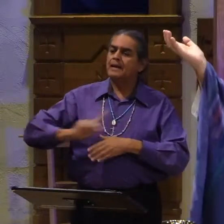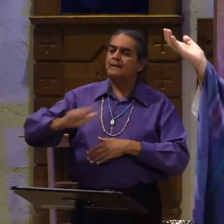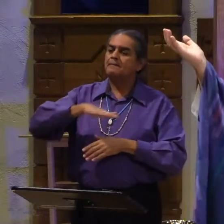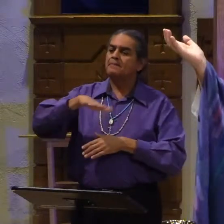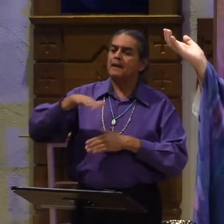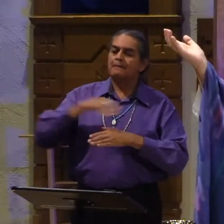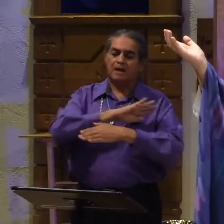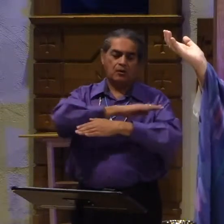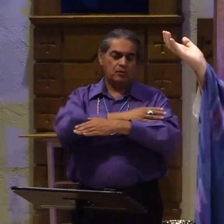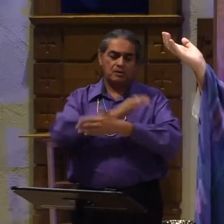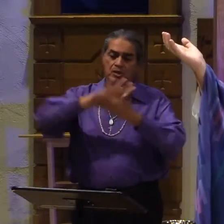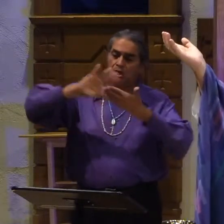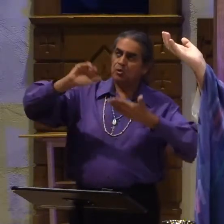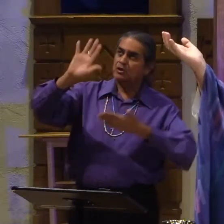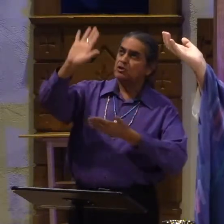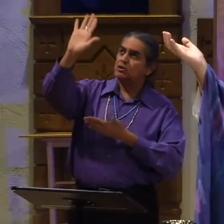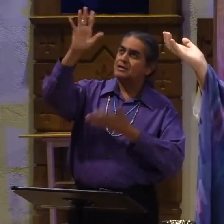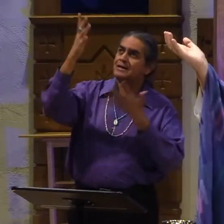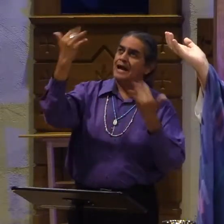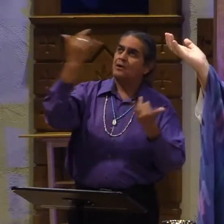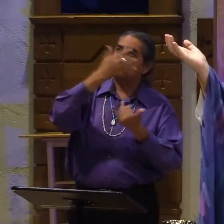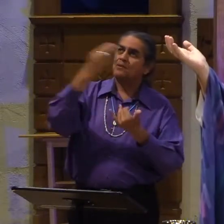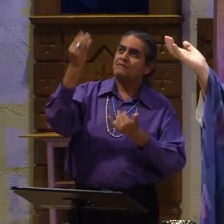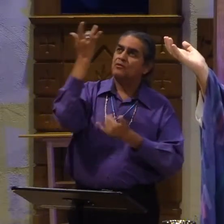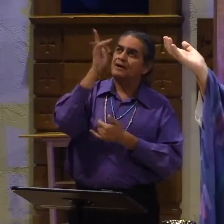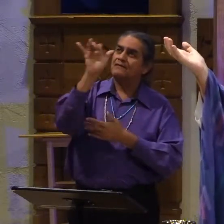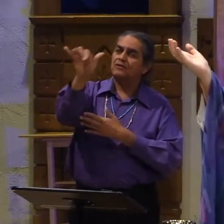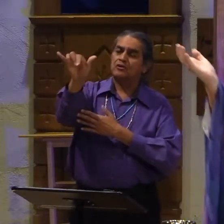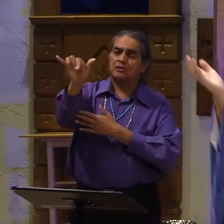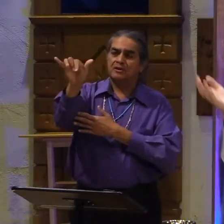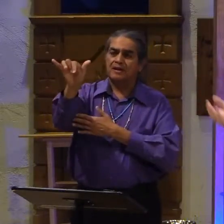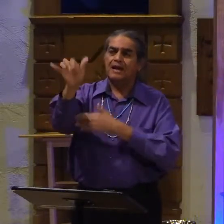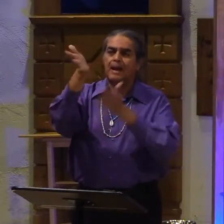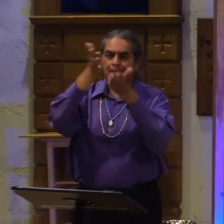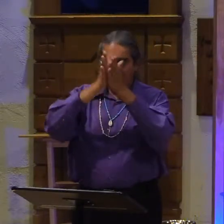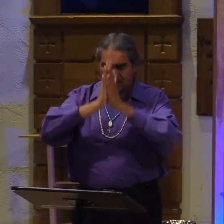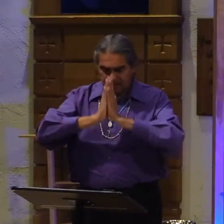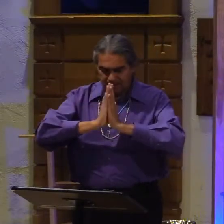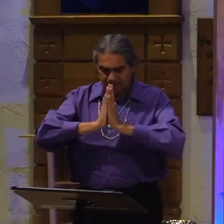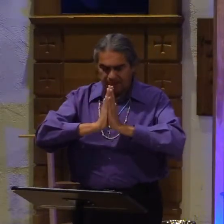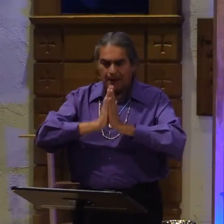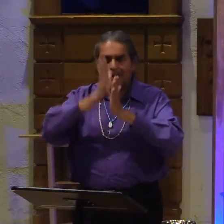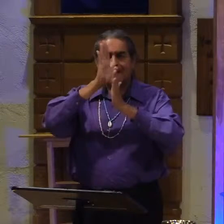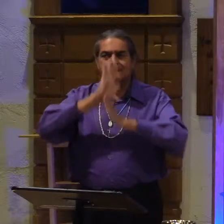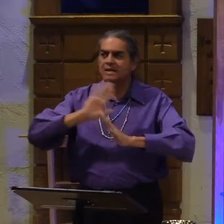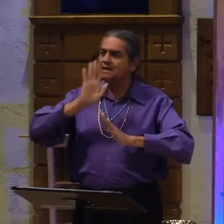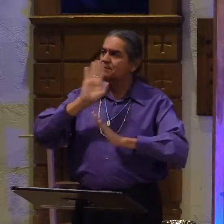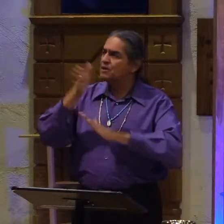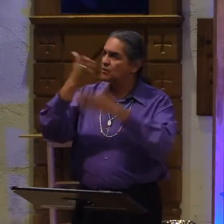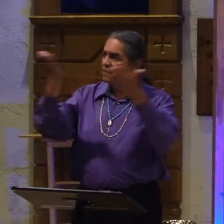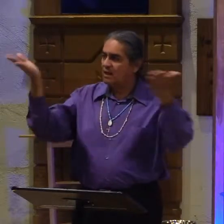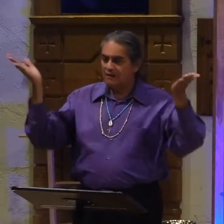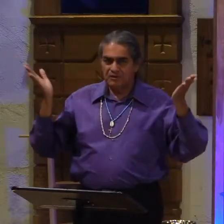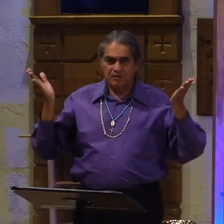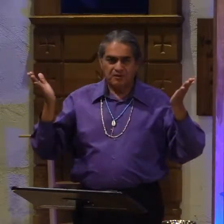the power, and the glory are yours, now and forever. Amen. Peace be with all of